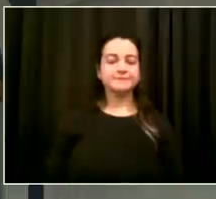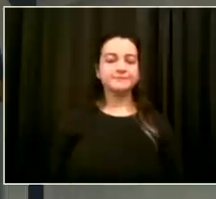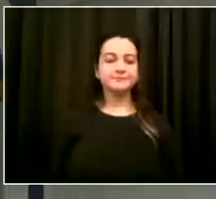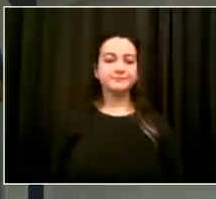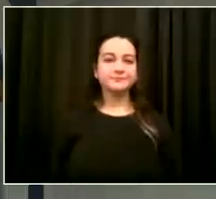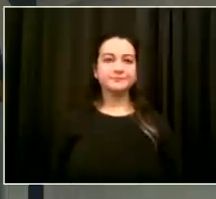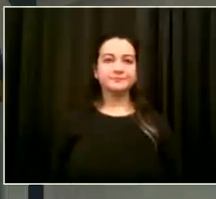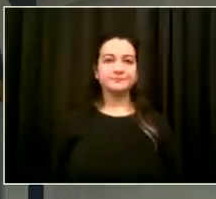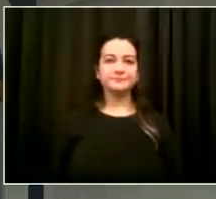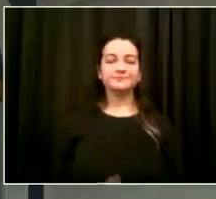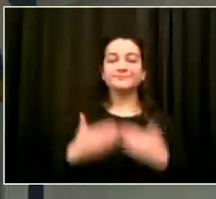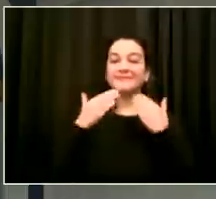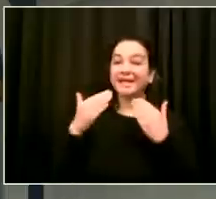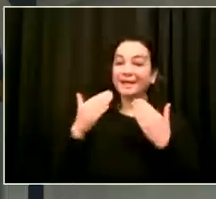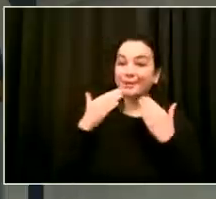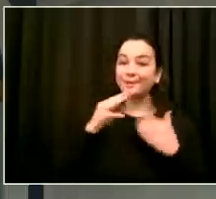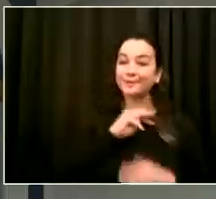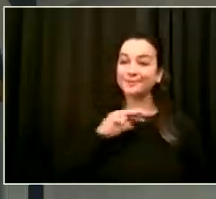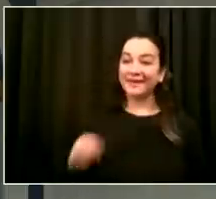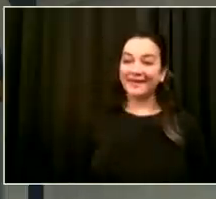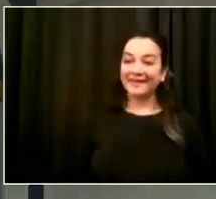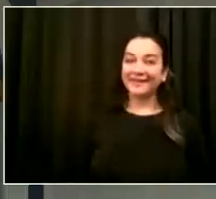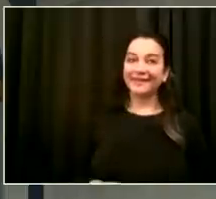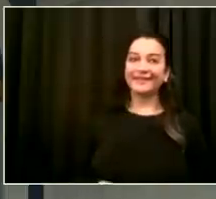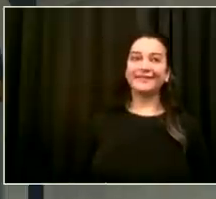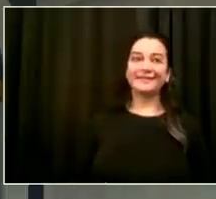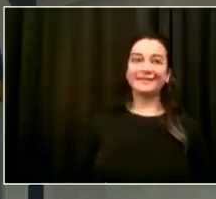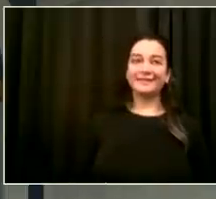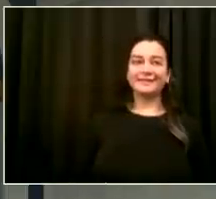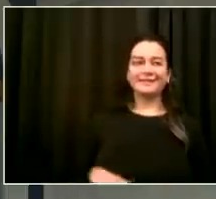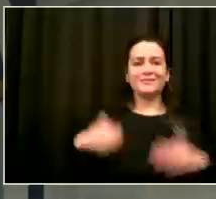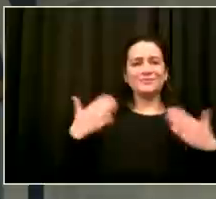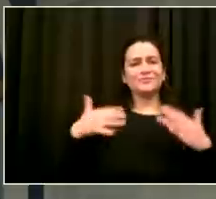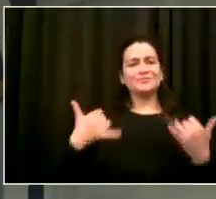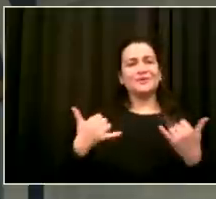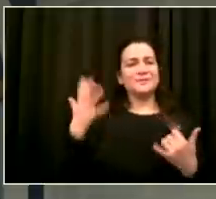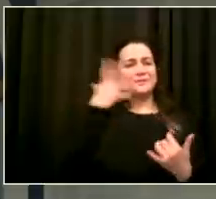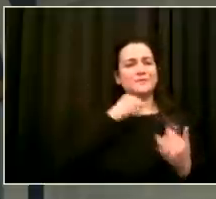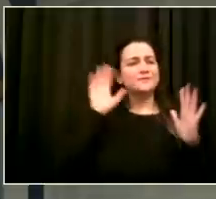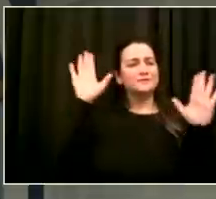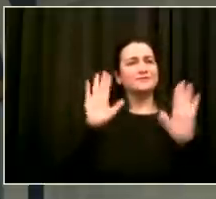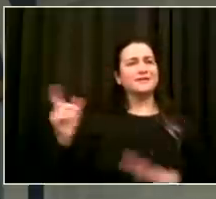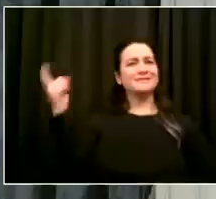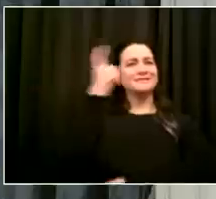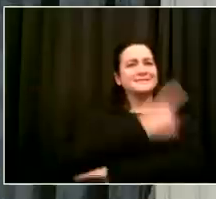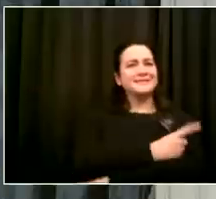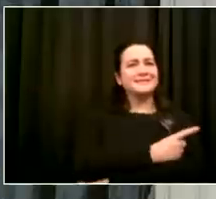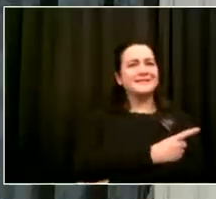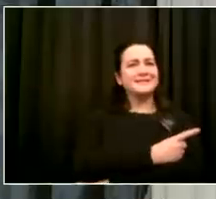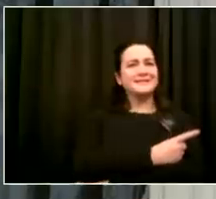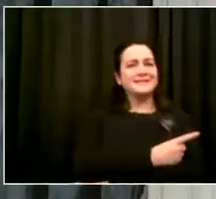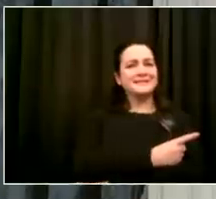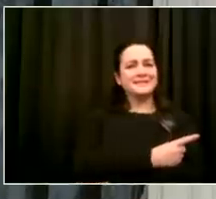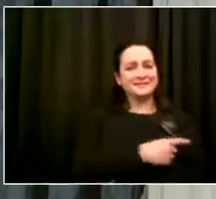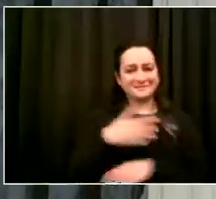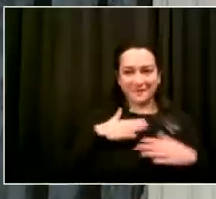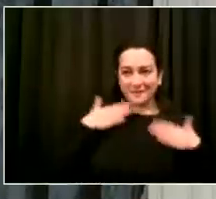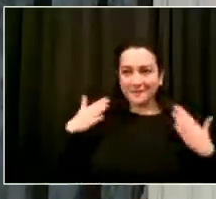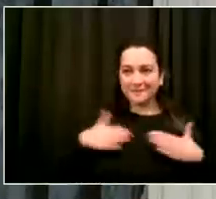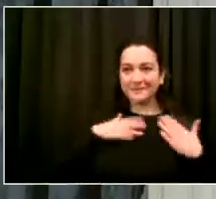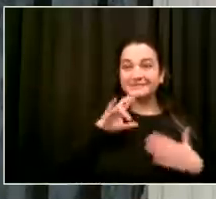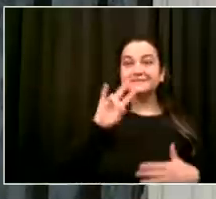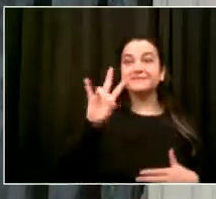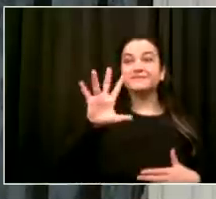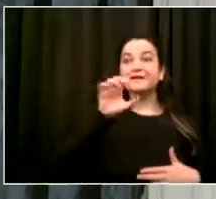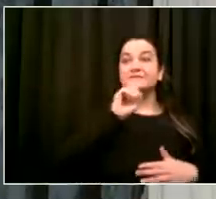for people over the age of 75. Think about your grandparents, your parents, the older people in your life.